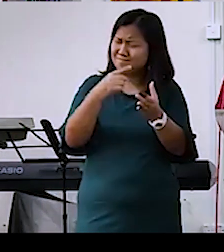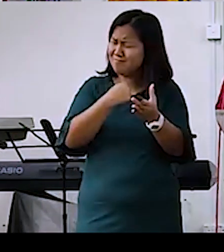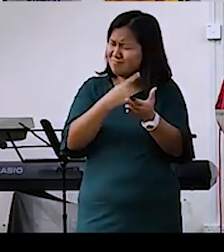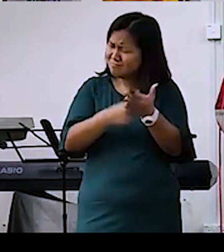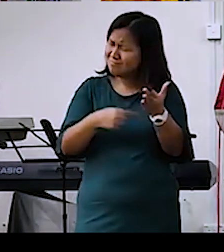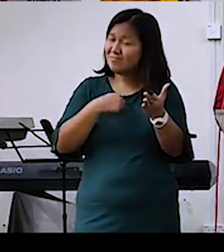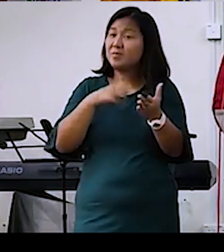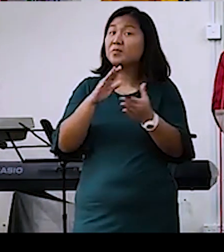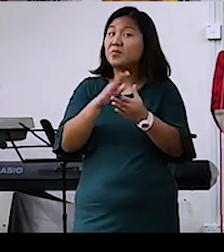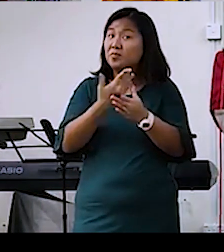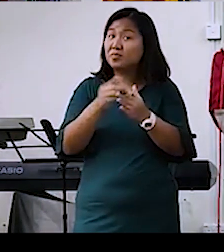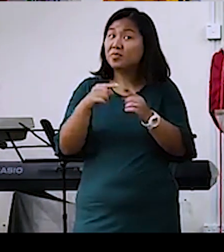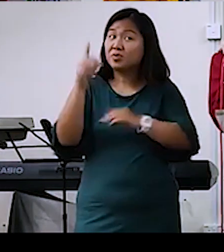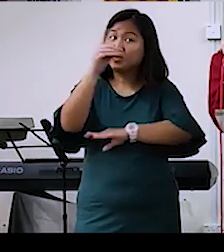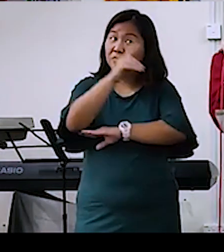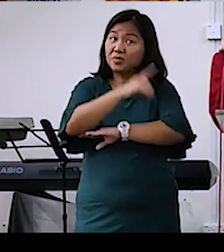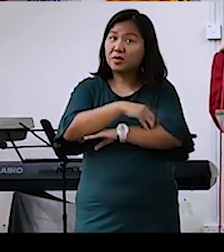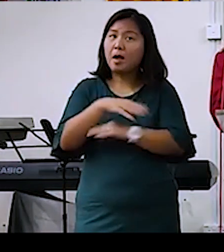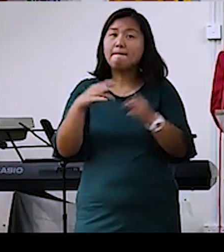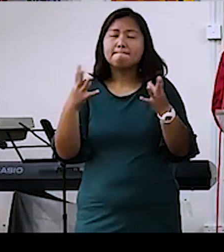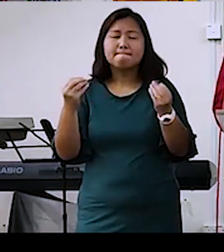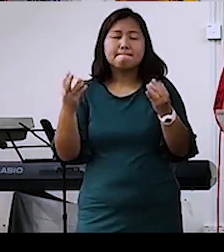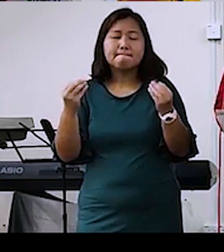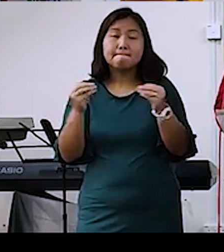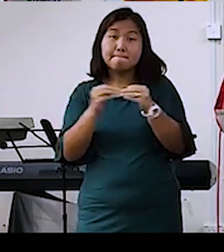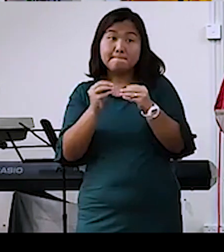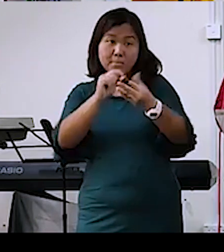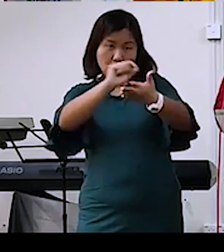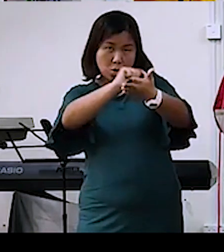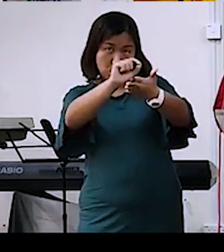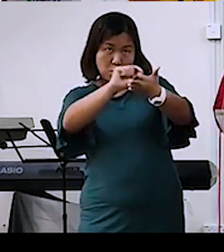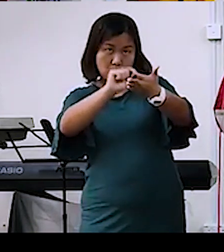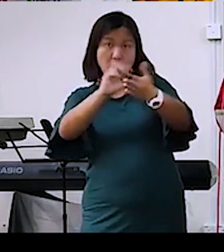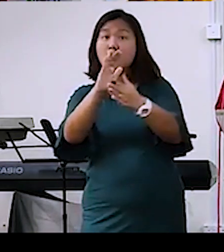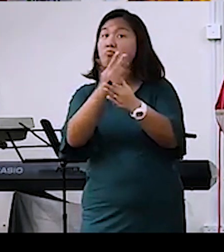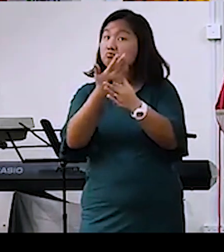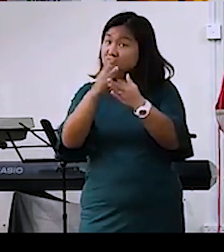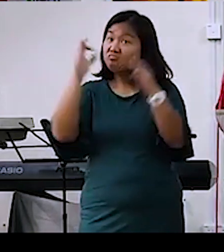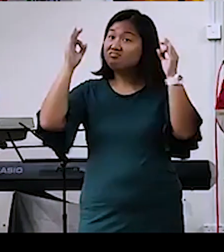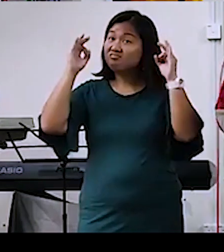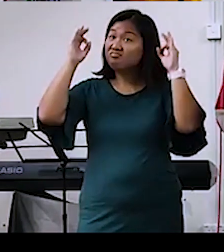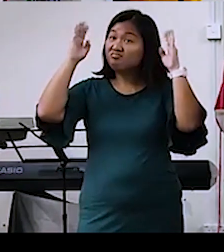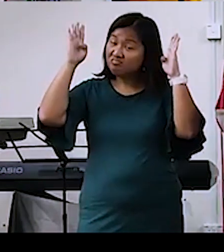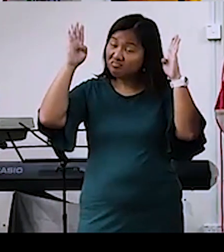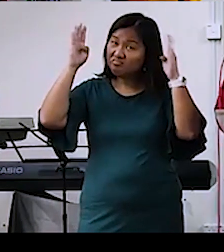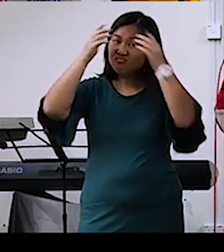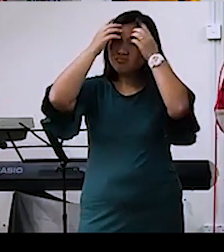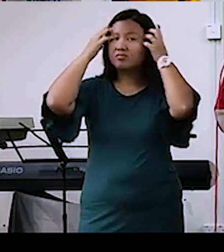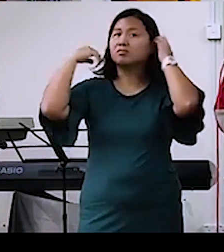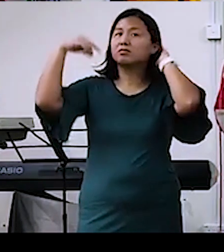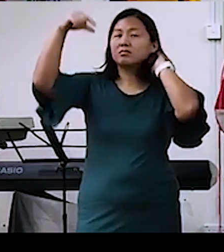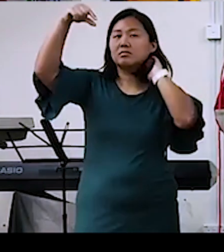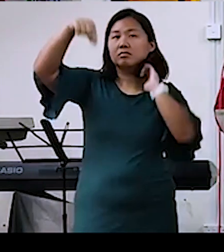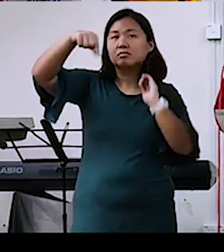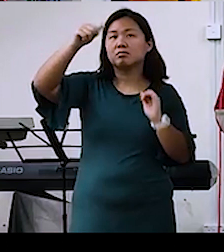supposed to be shared, but a lot more in my notes, and the notes will be shared in our Facebook page, not Facebook group,